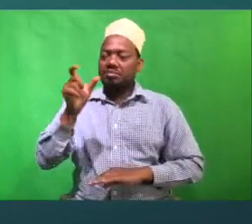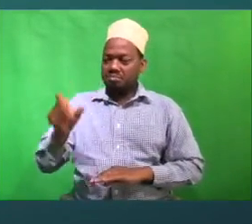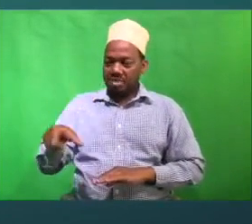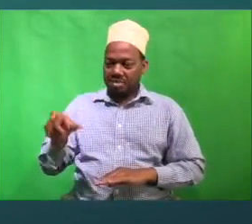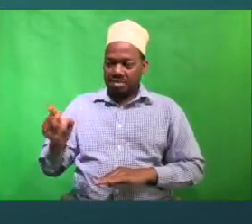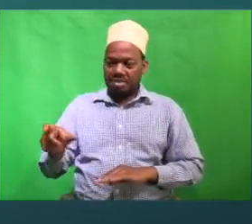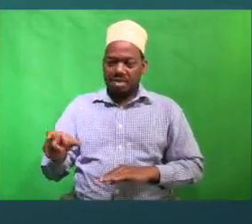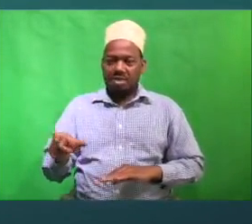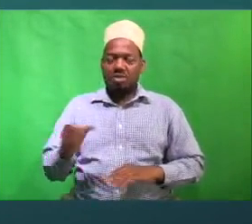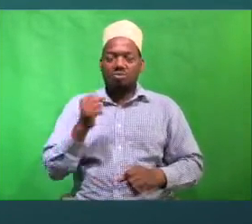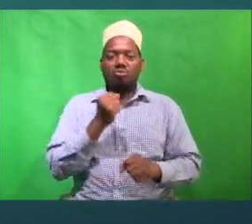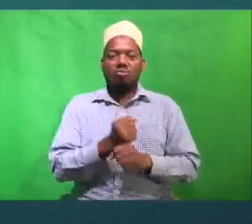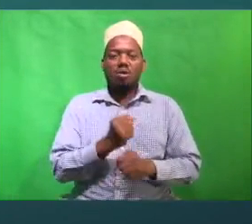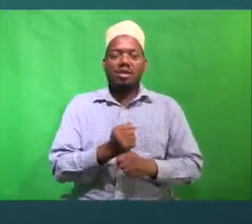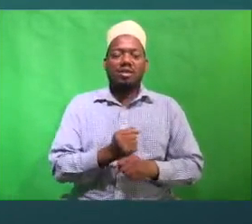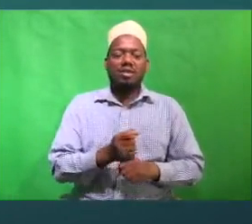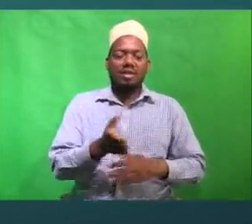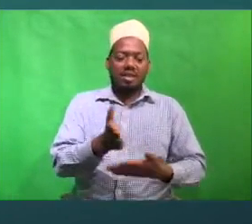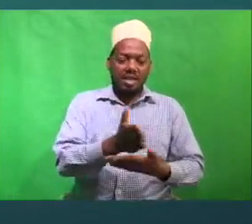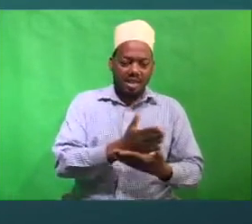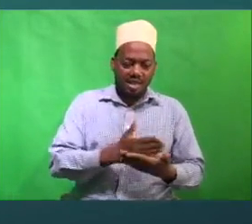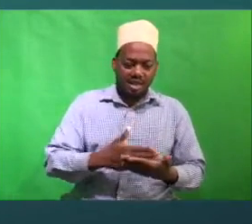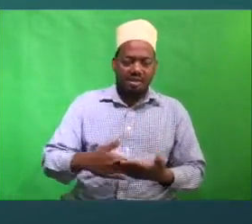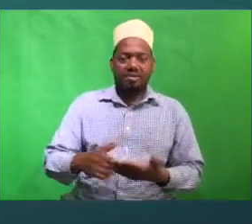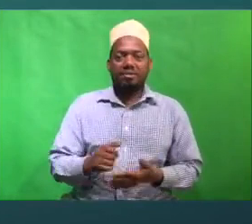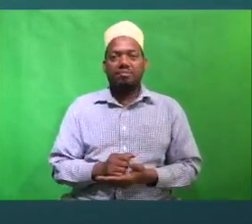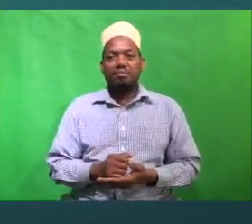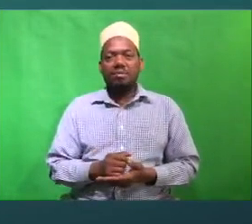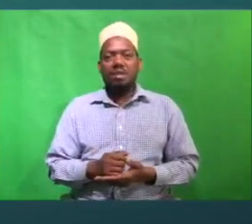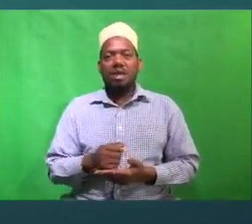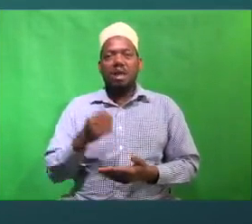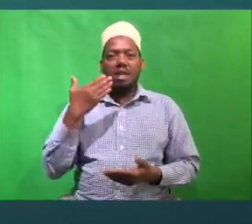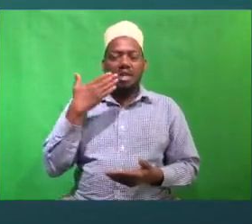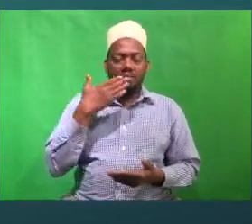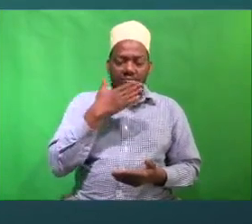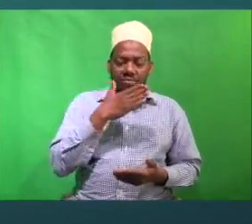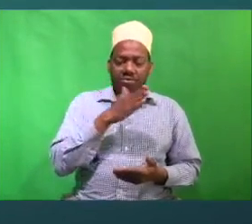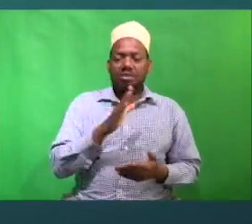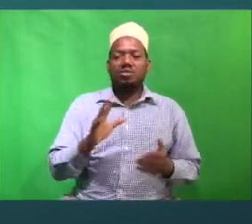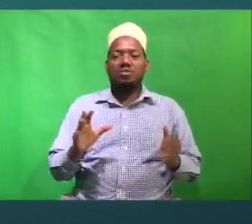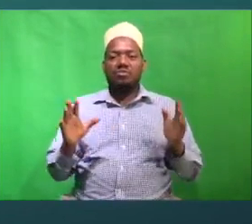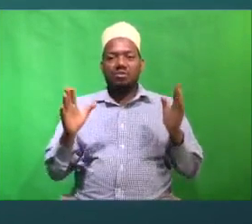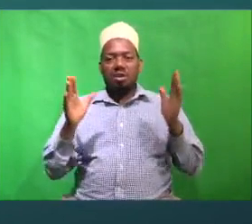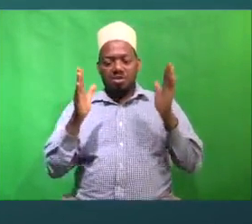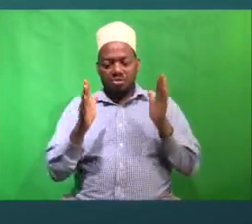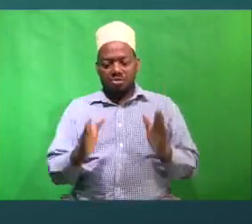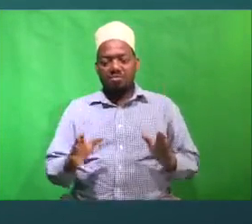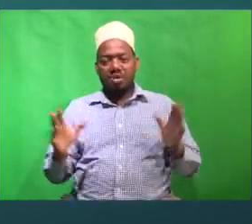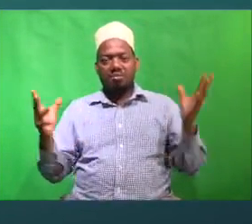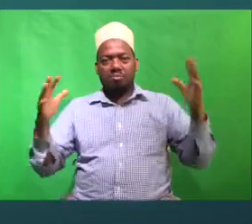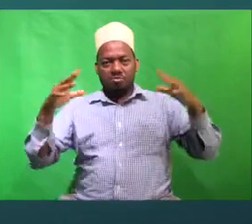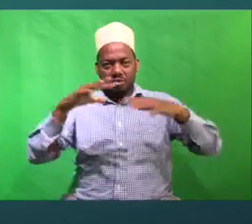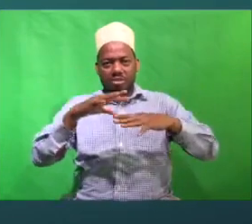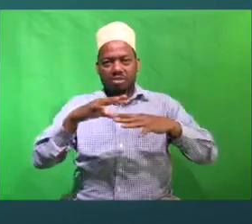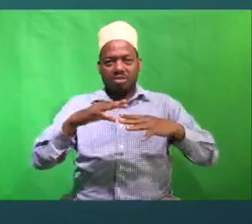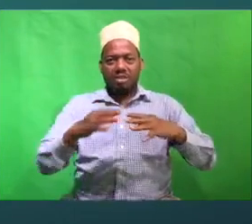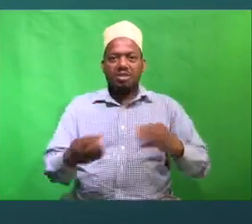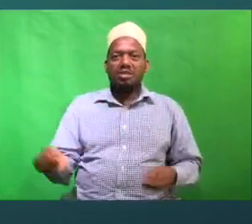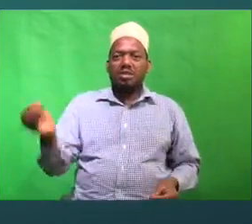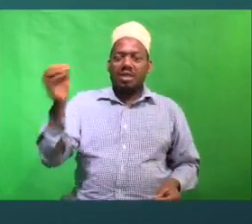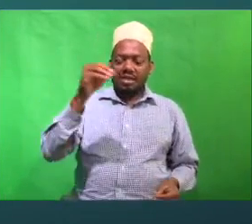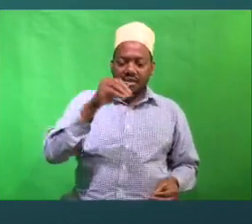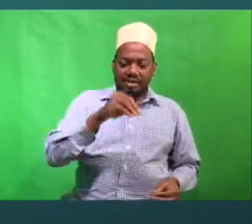their own careers. The last importance of human population is increase of